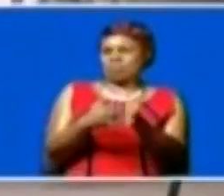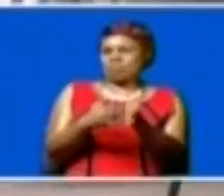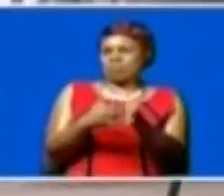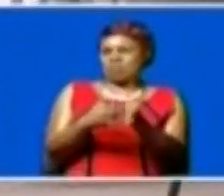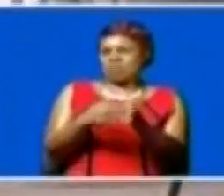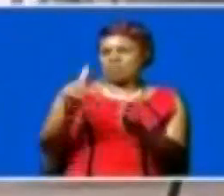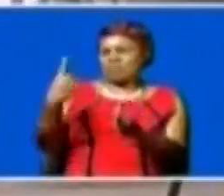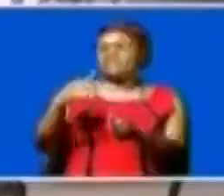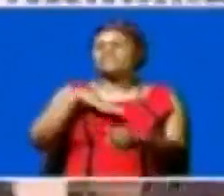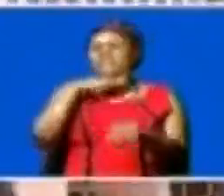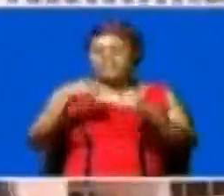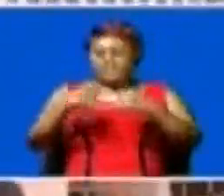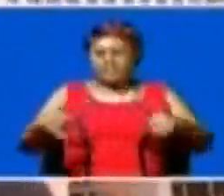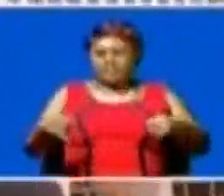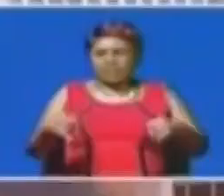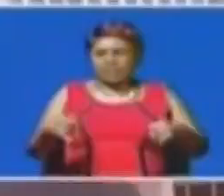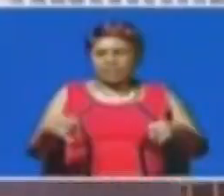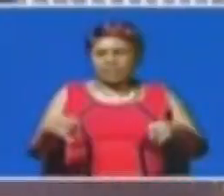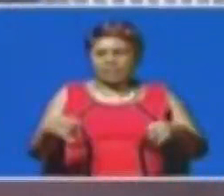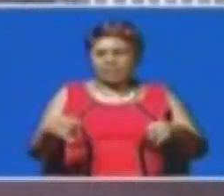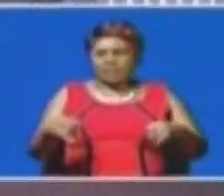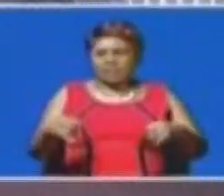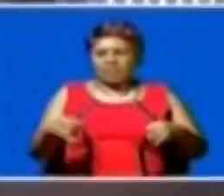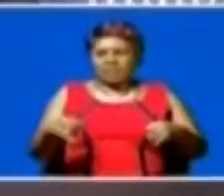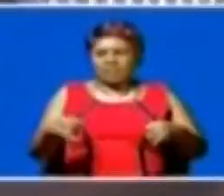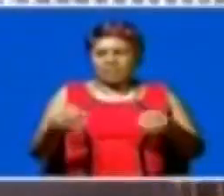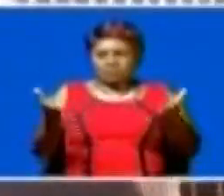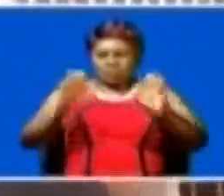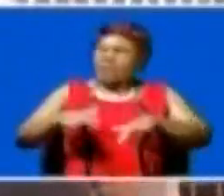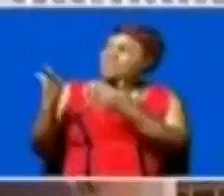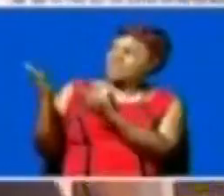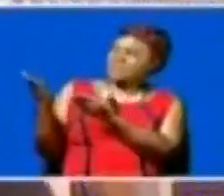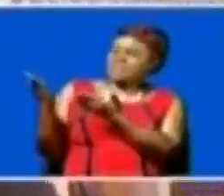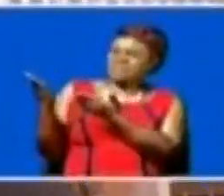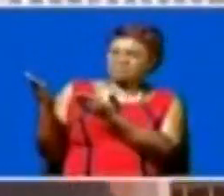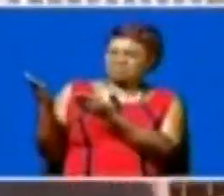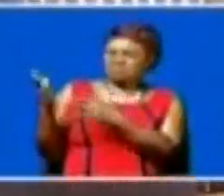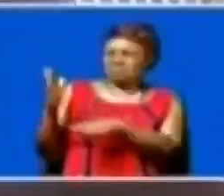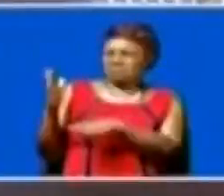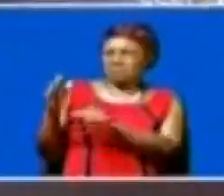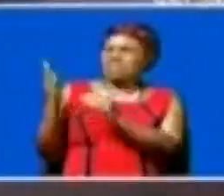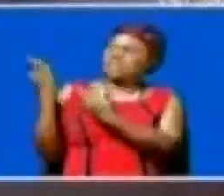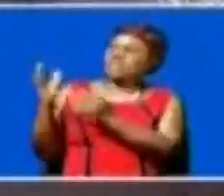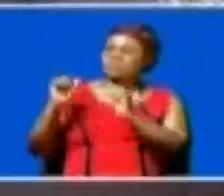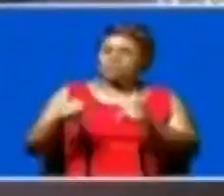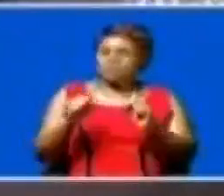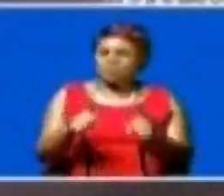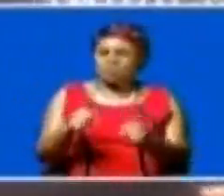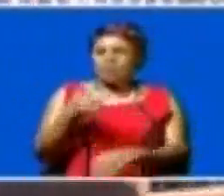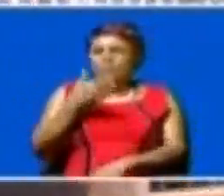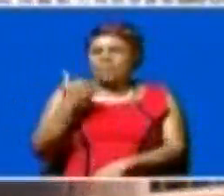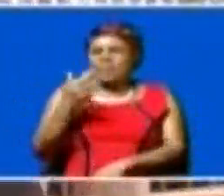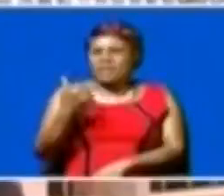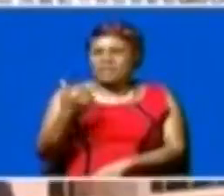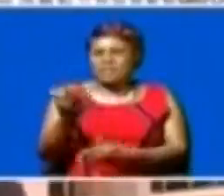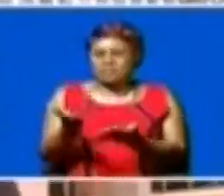the September 1st deadline. I really don't think there's a reason of demolishing this mall, because this can be our best